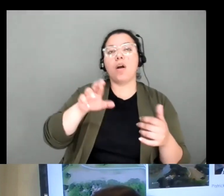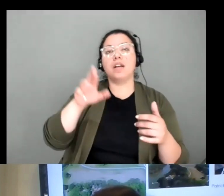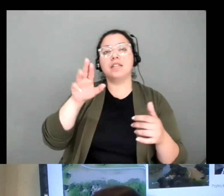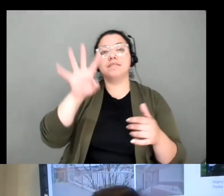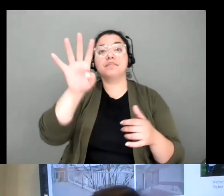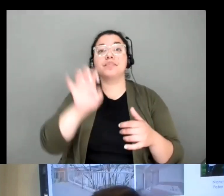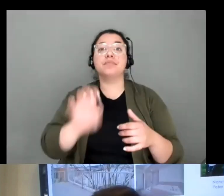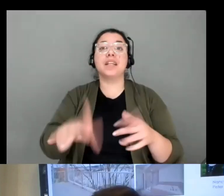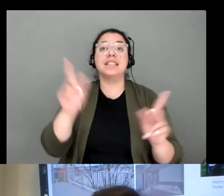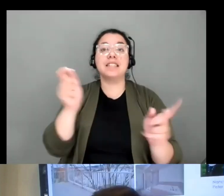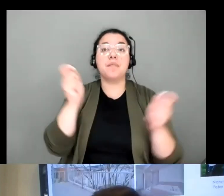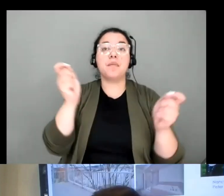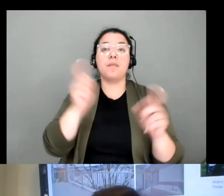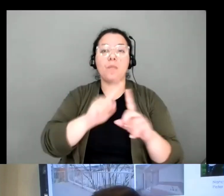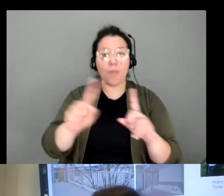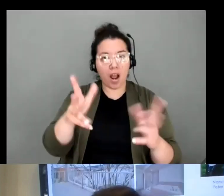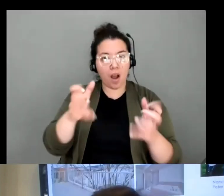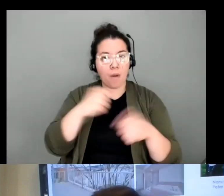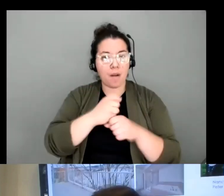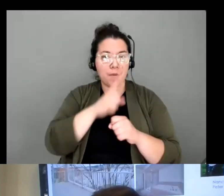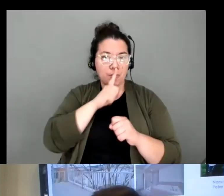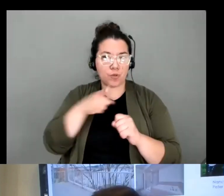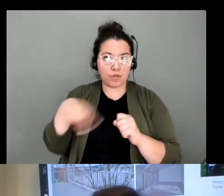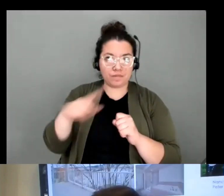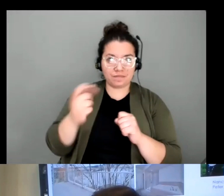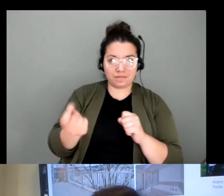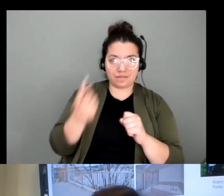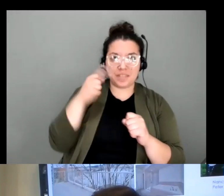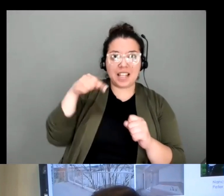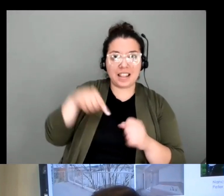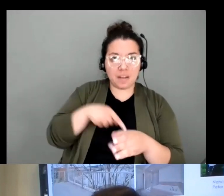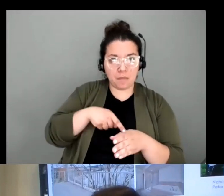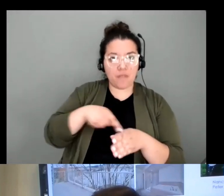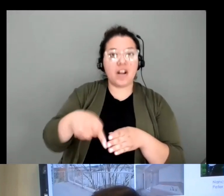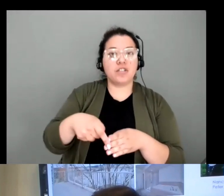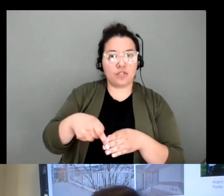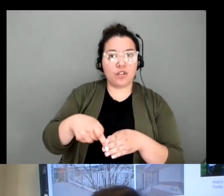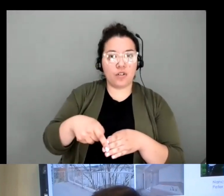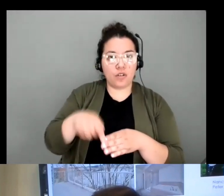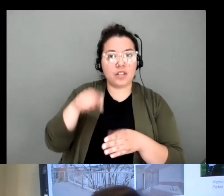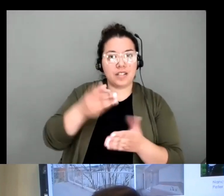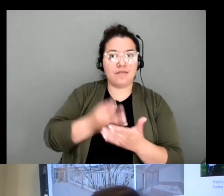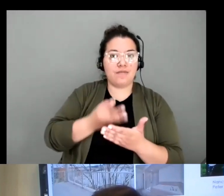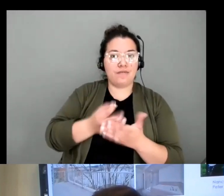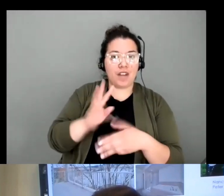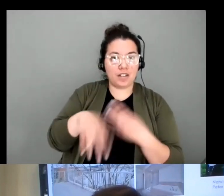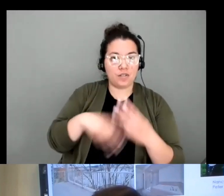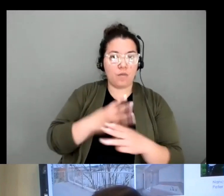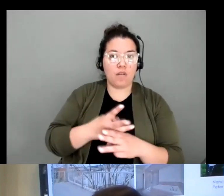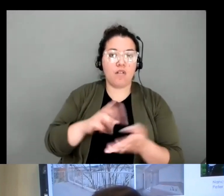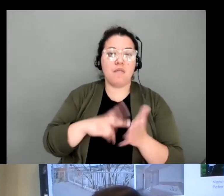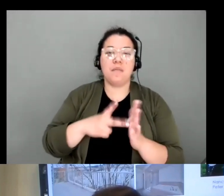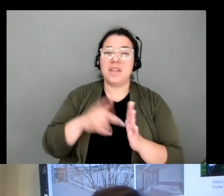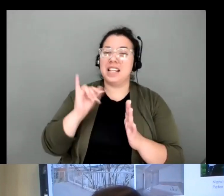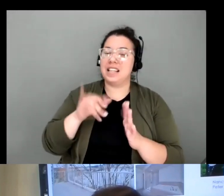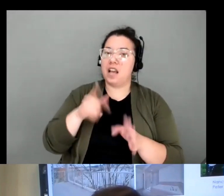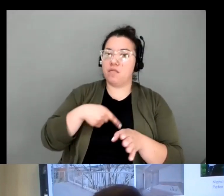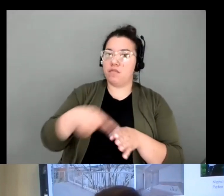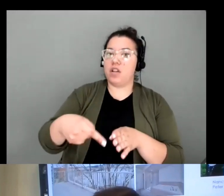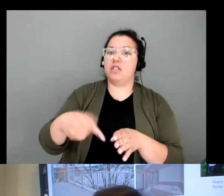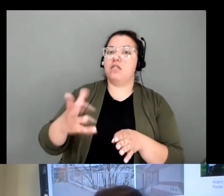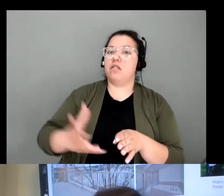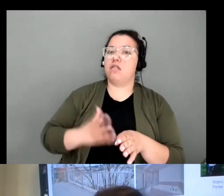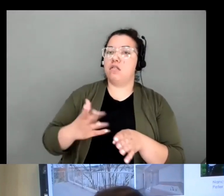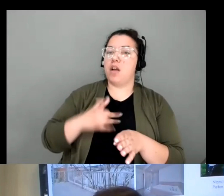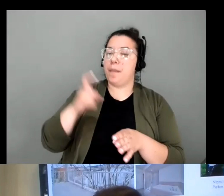sure they understand that this is a professional setting in a finance world, that we need to maintain some type of quorum.